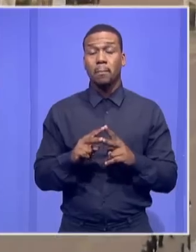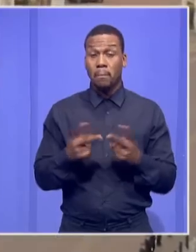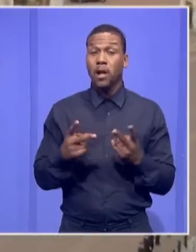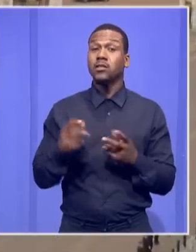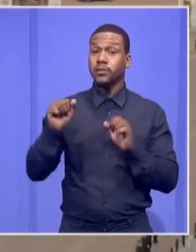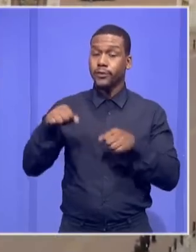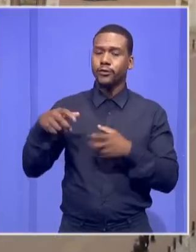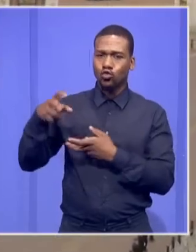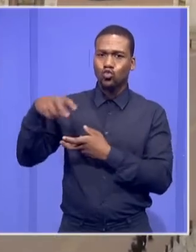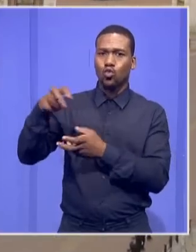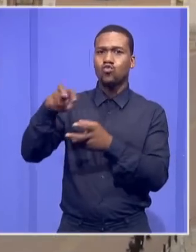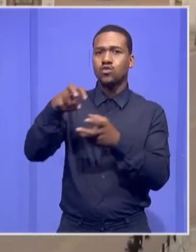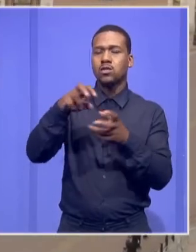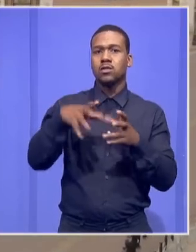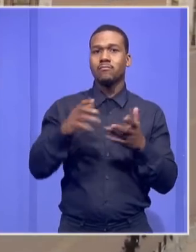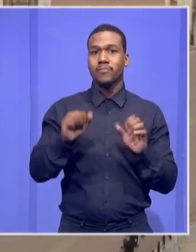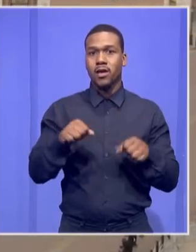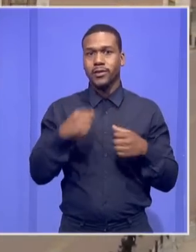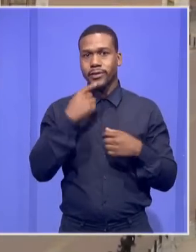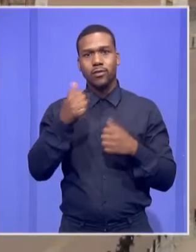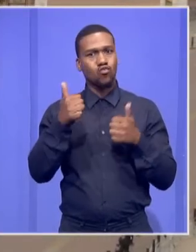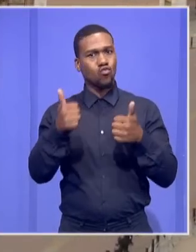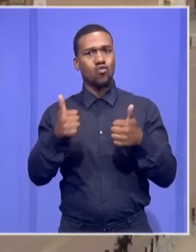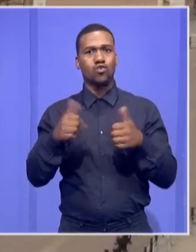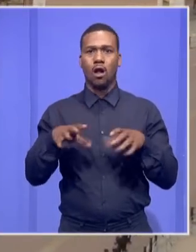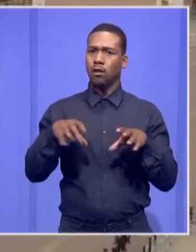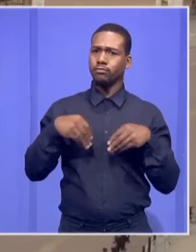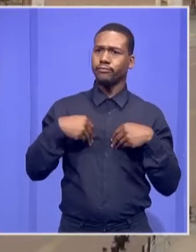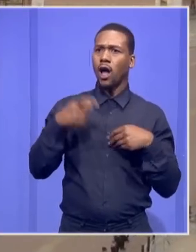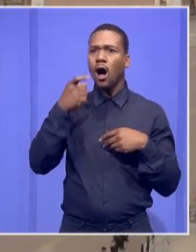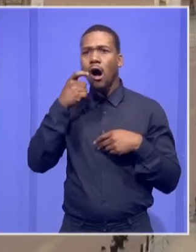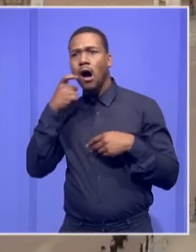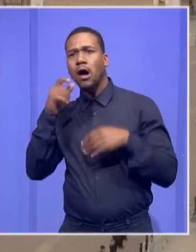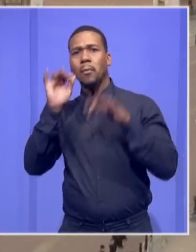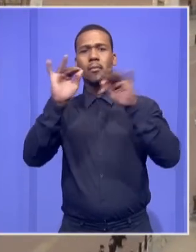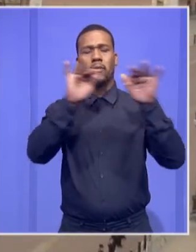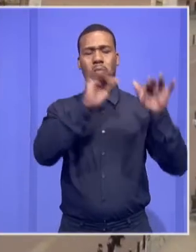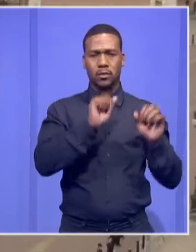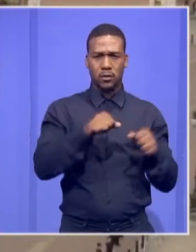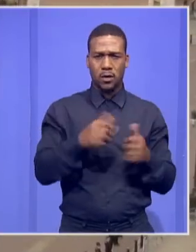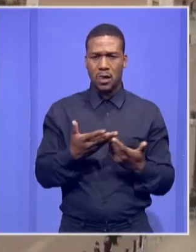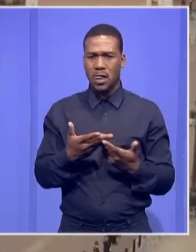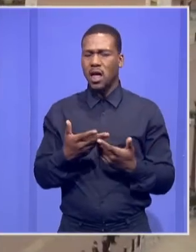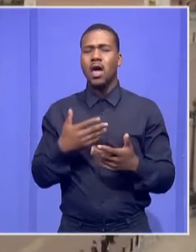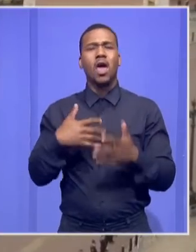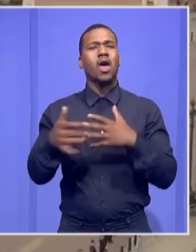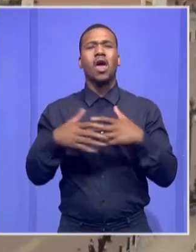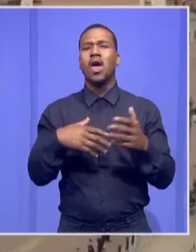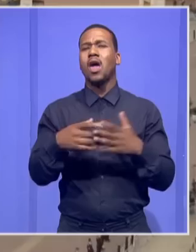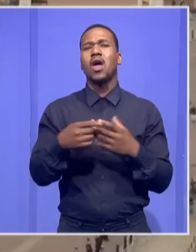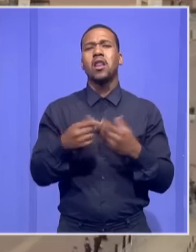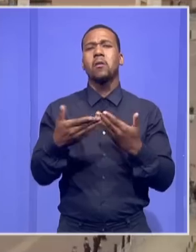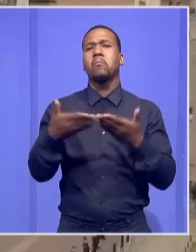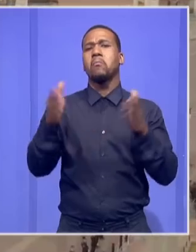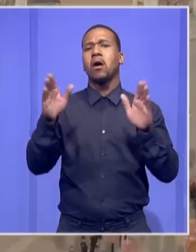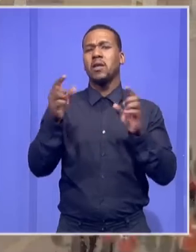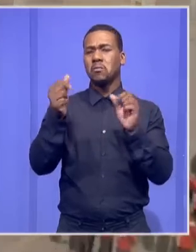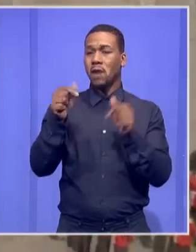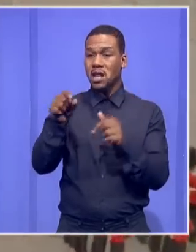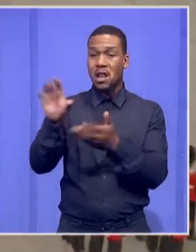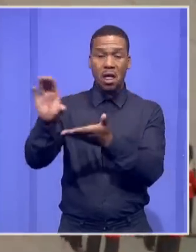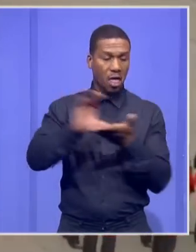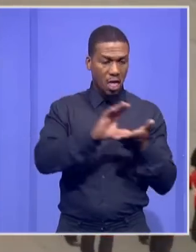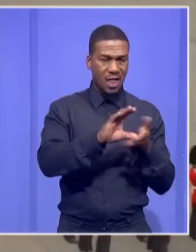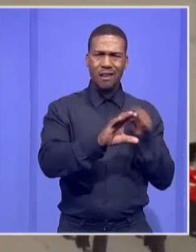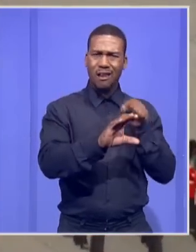discussed. And those who don't like them will say, well, look, any public money spent on them would be better spent on schools and hospitals